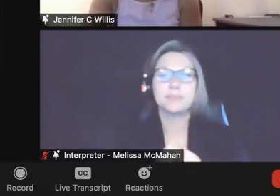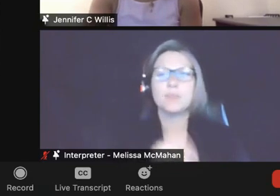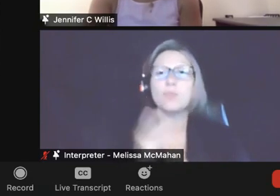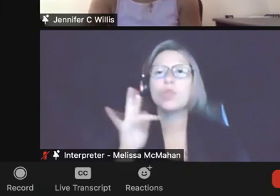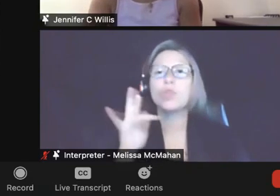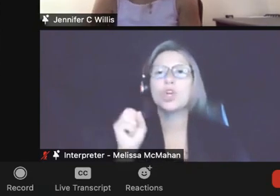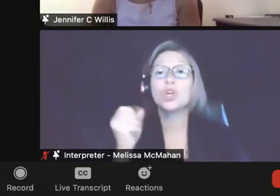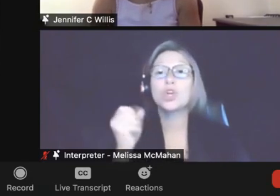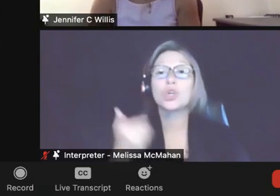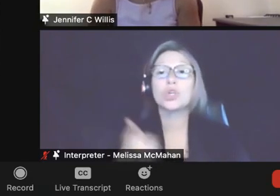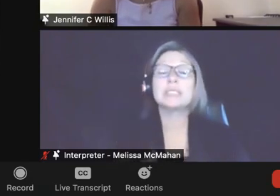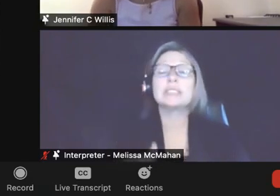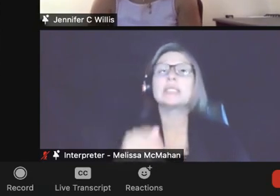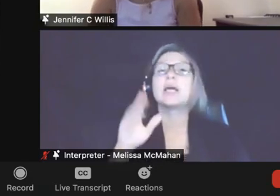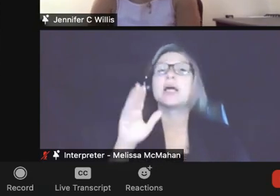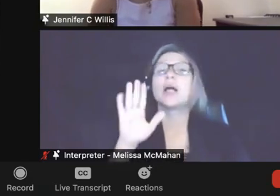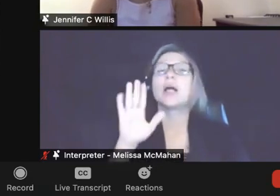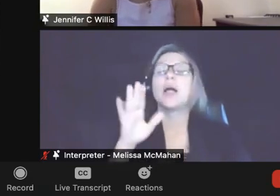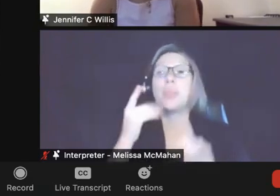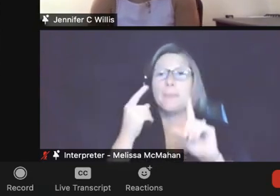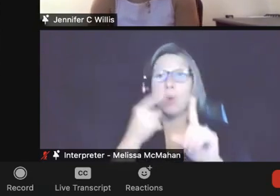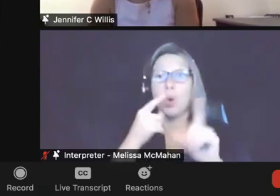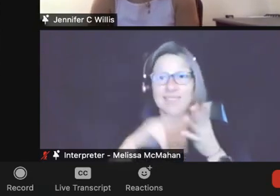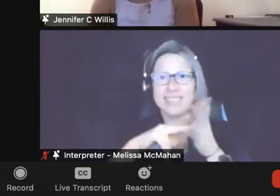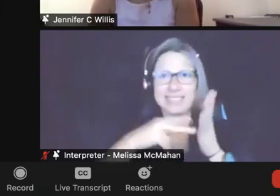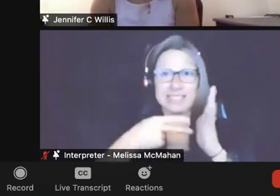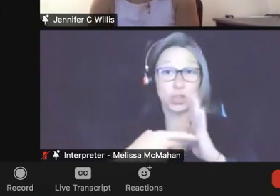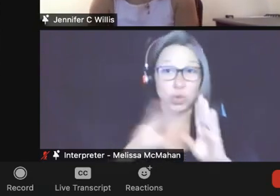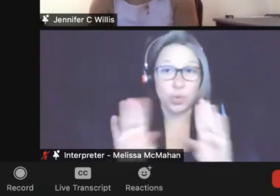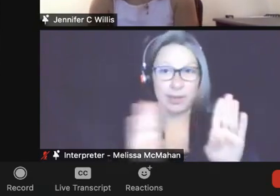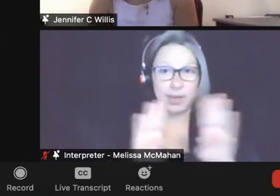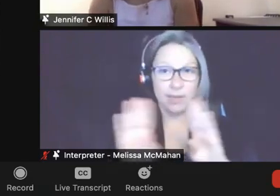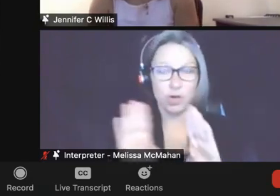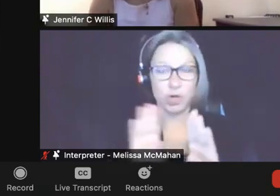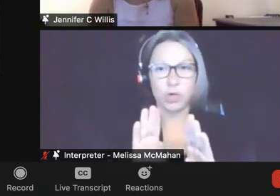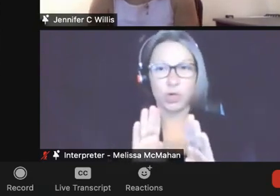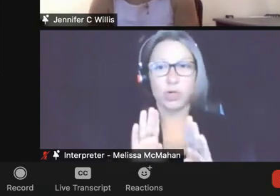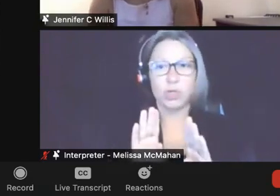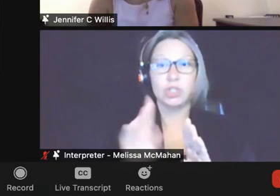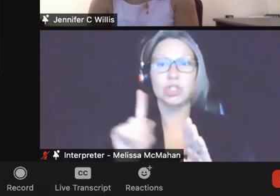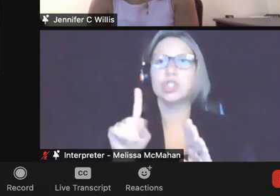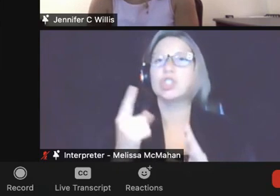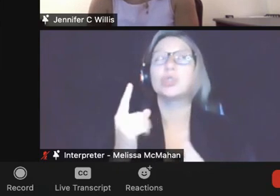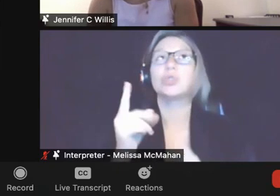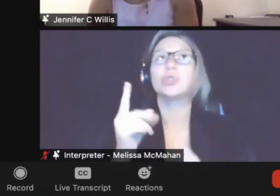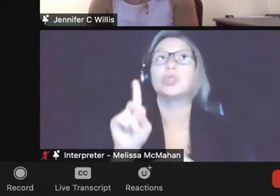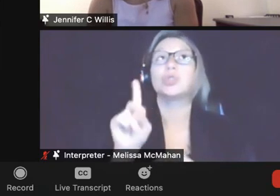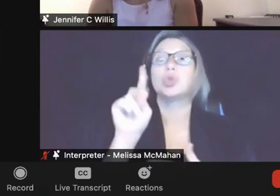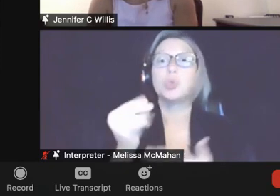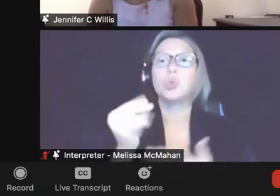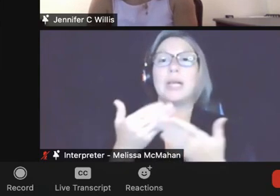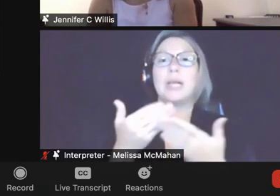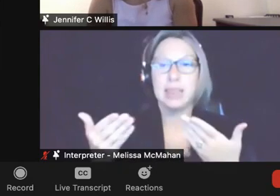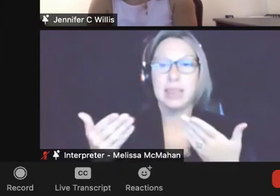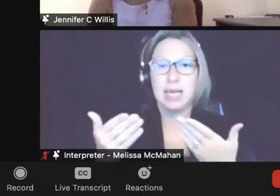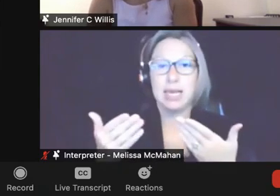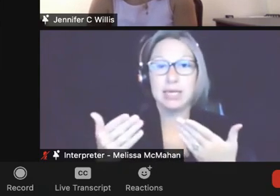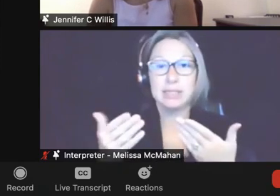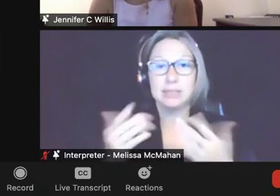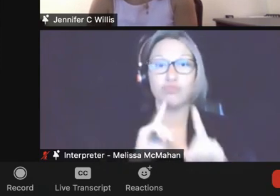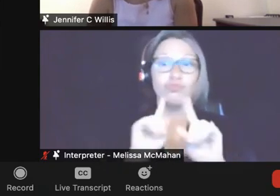sorry. The idea behind intentional behavior is that it's really just doing things, acting upon the world